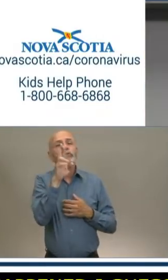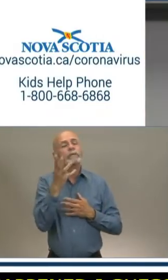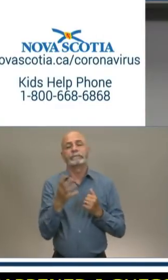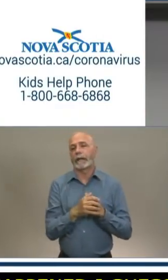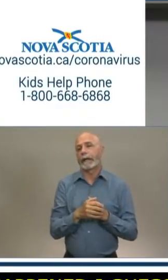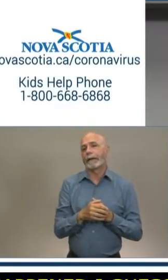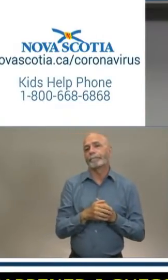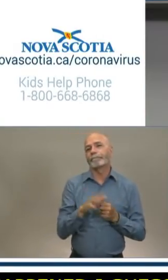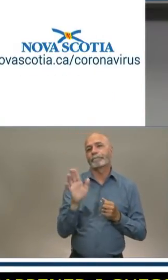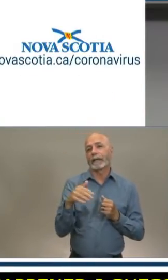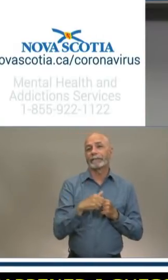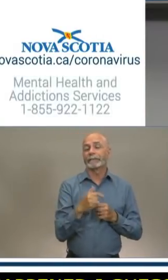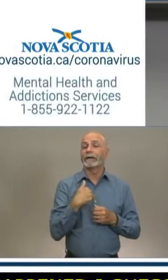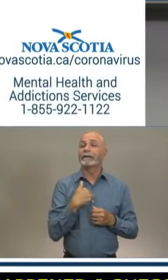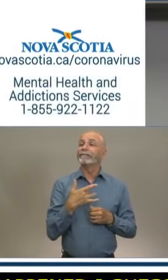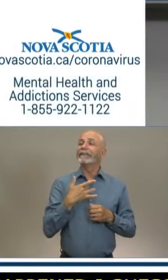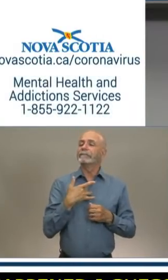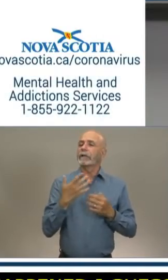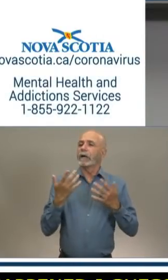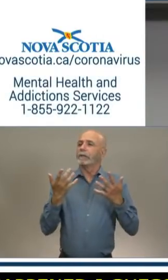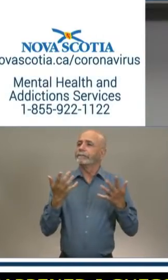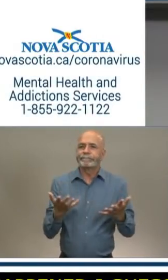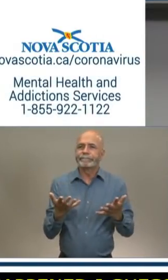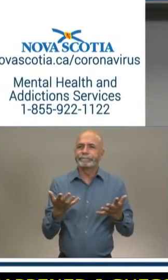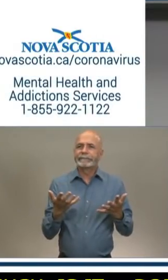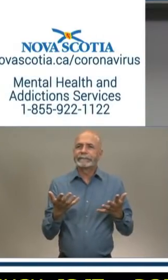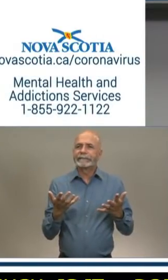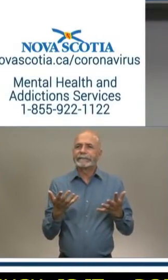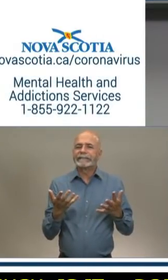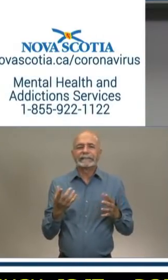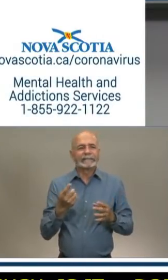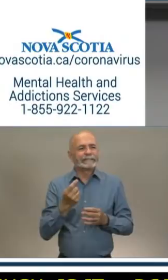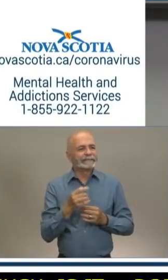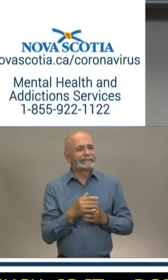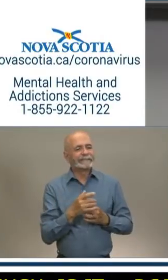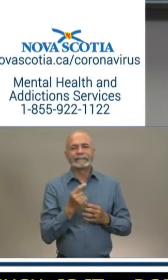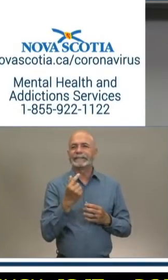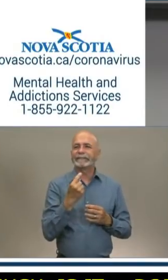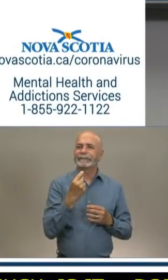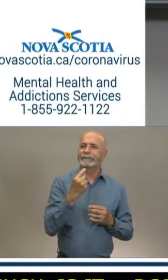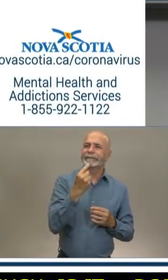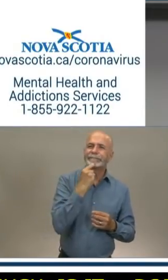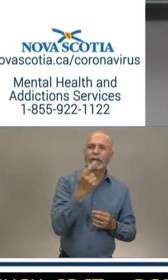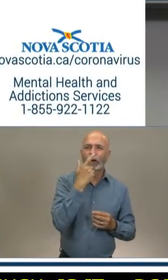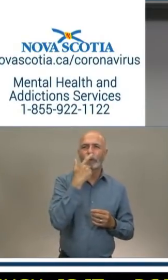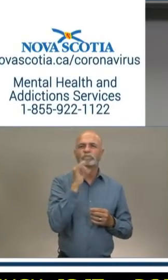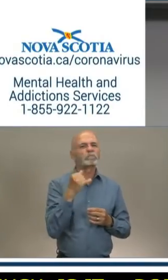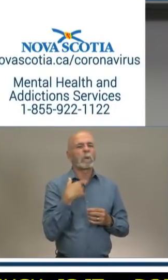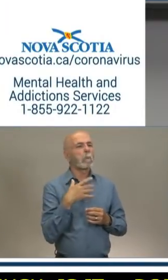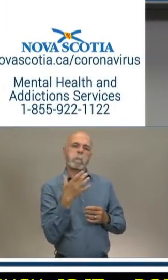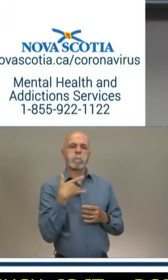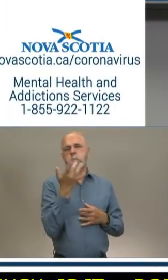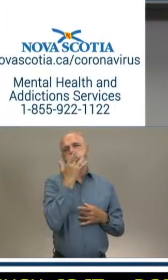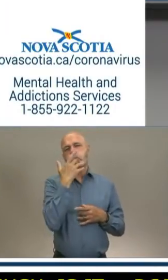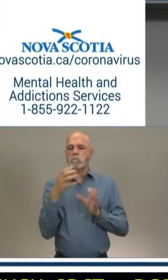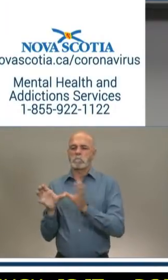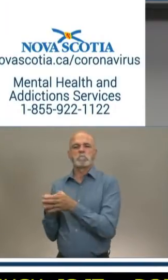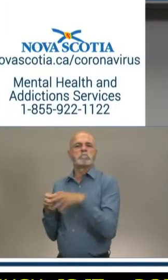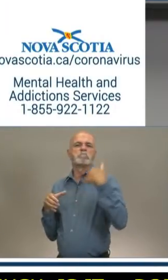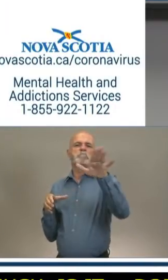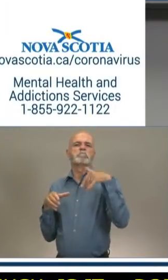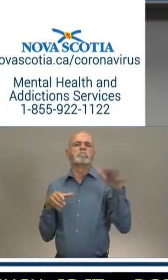well, the troubling piece is because seeing some fragmentation. when I talk a